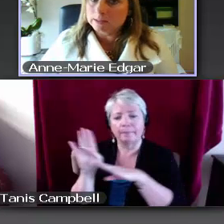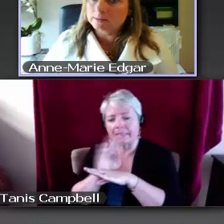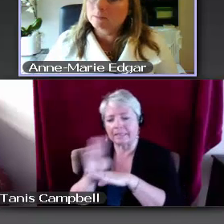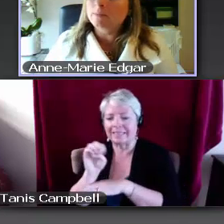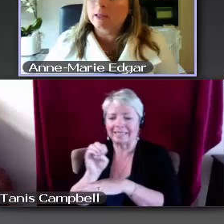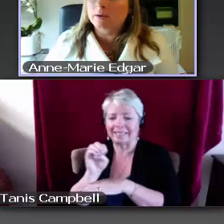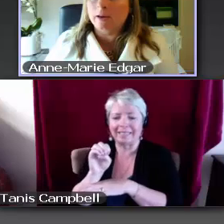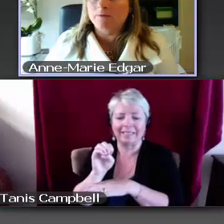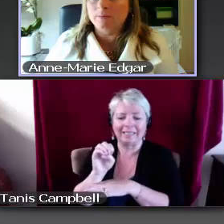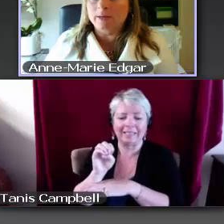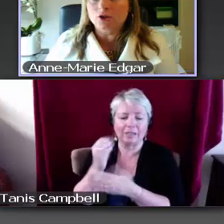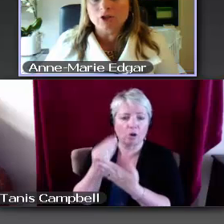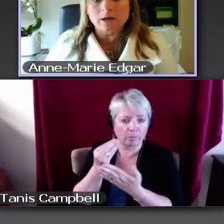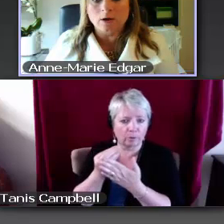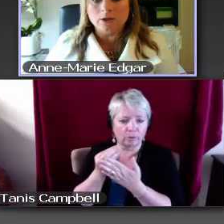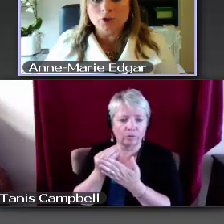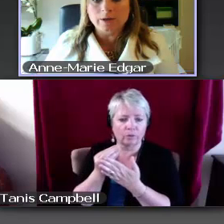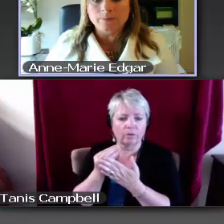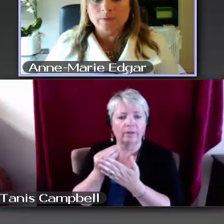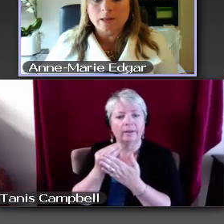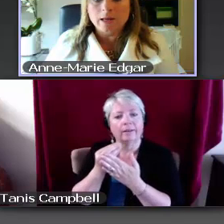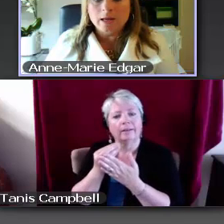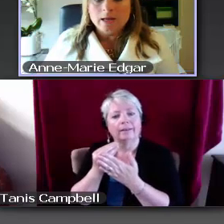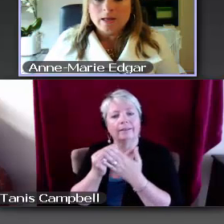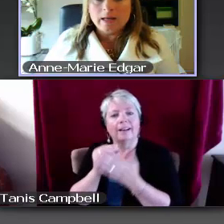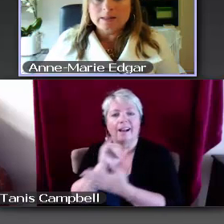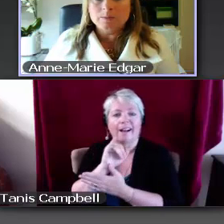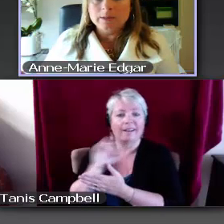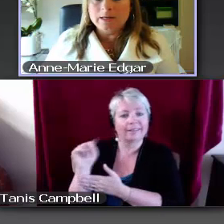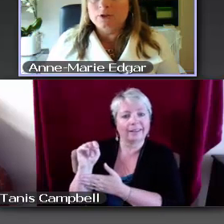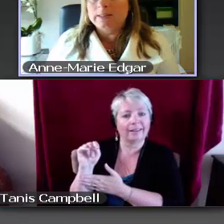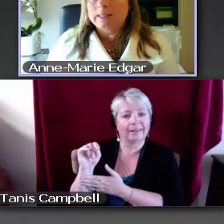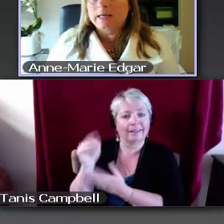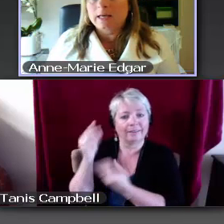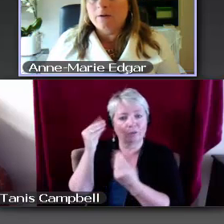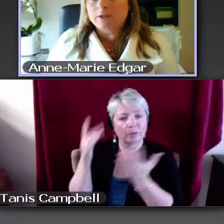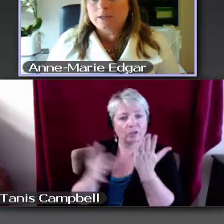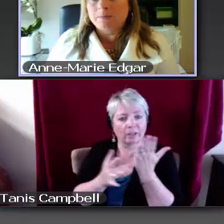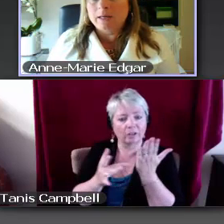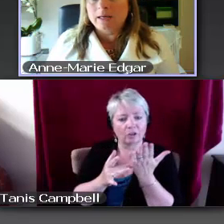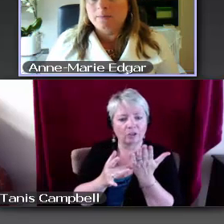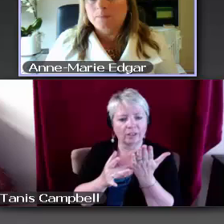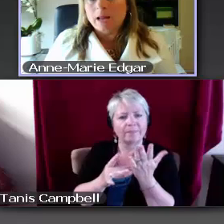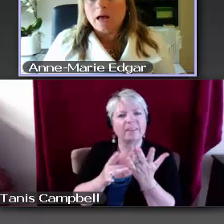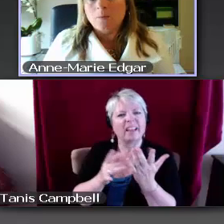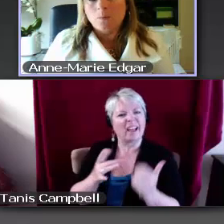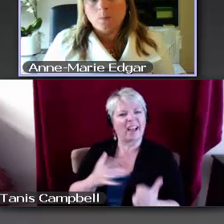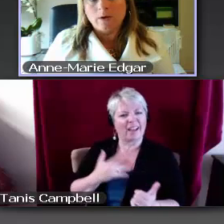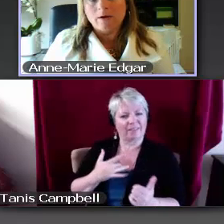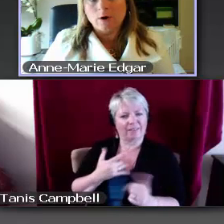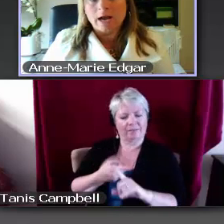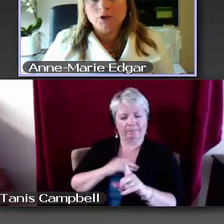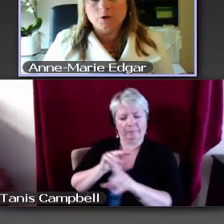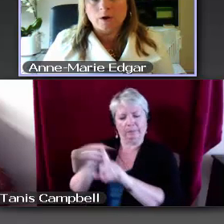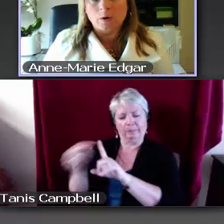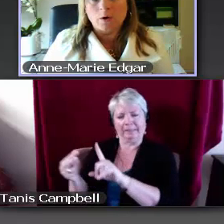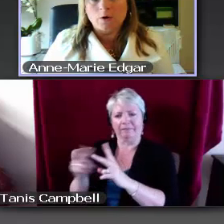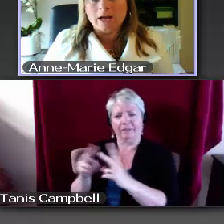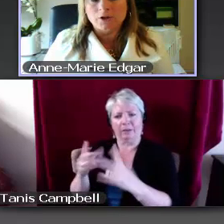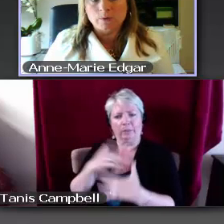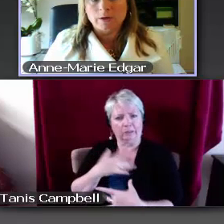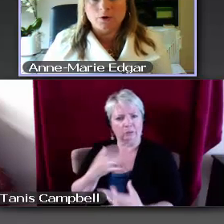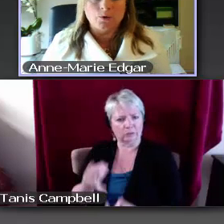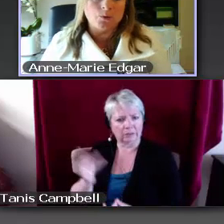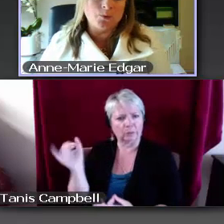of course in information technology. It's really interesting to me. We have